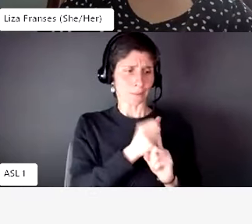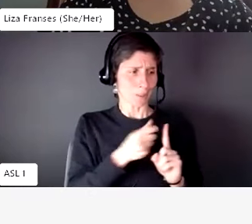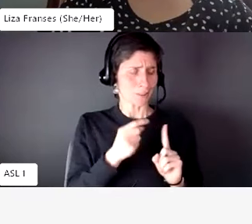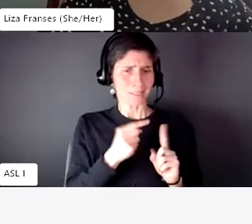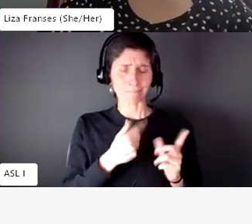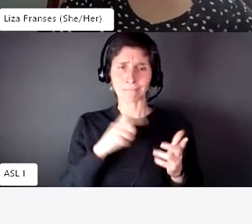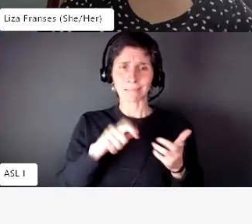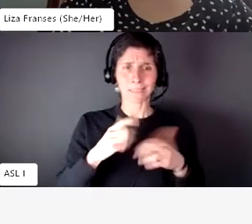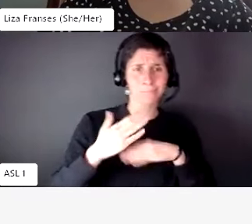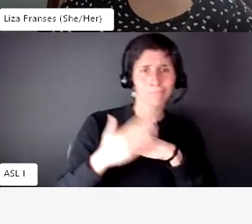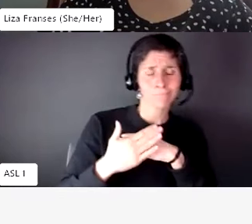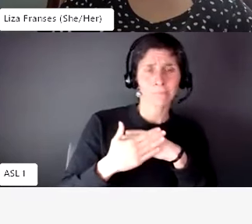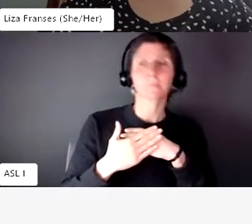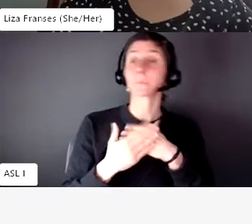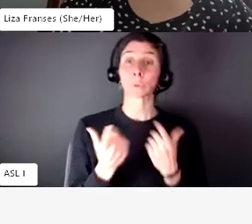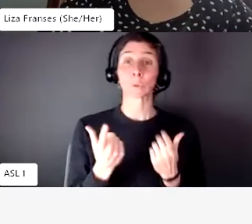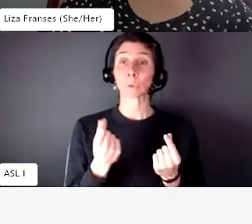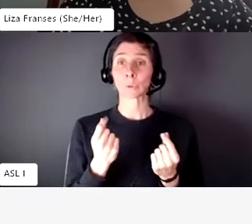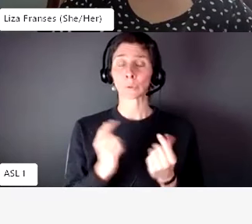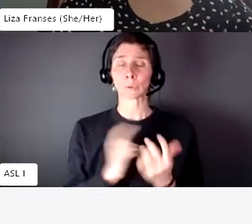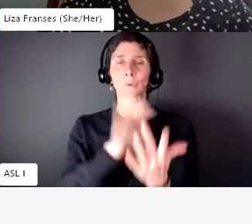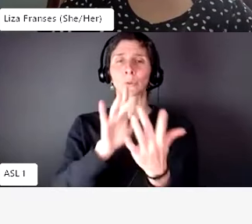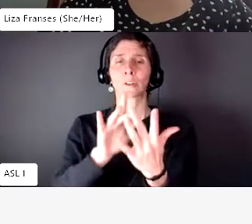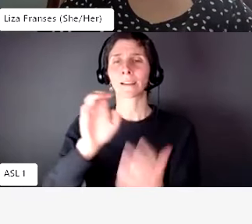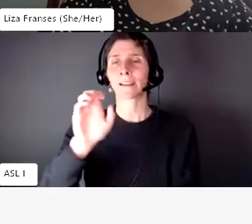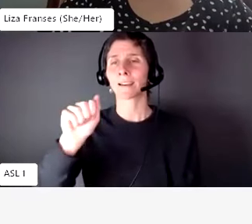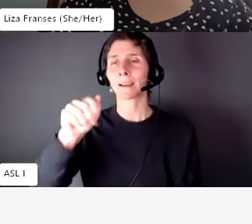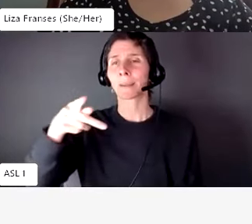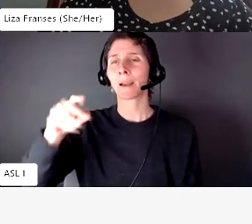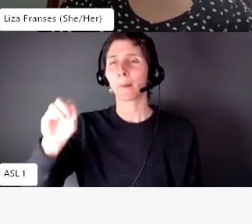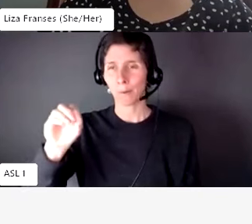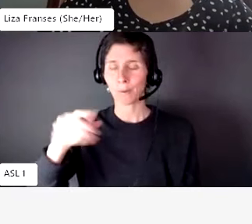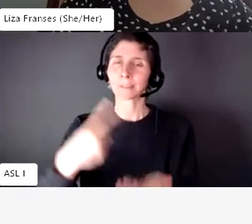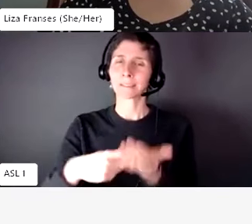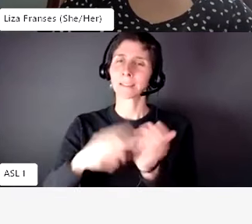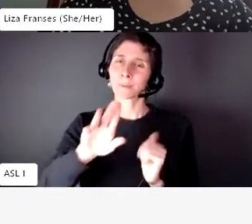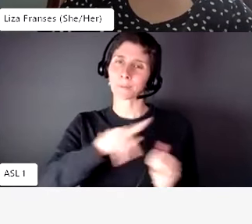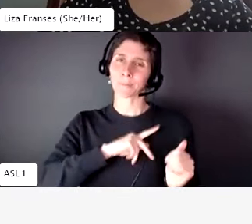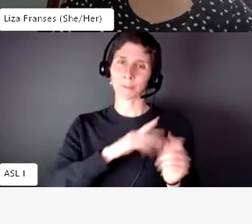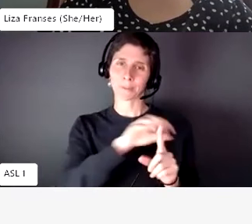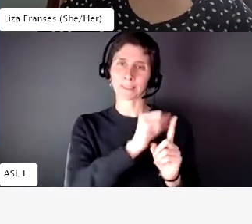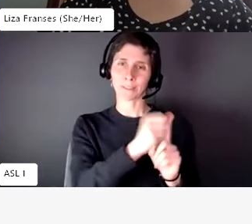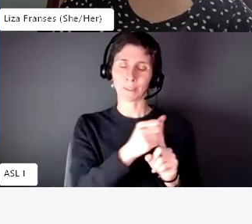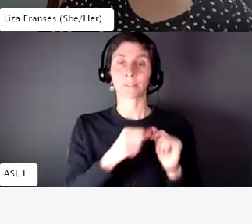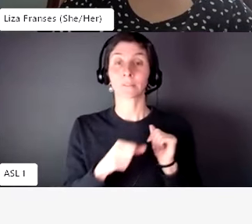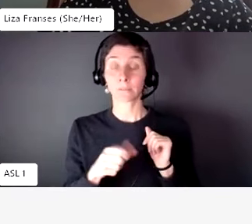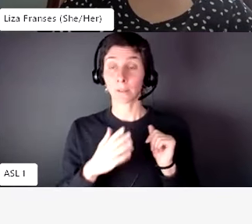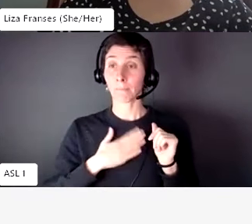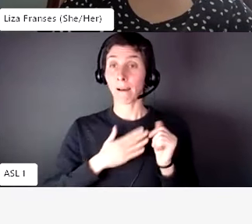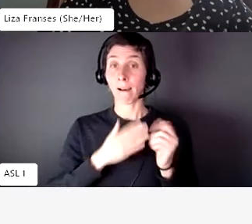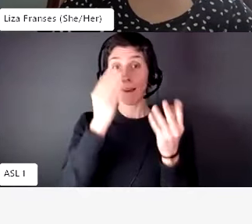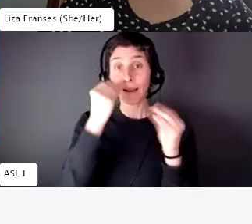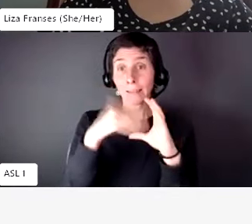reach out to EAPO, and we will be pleased to assist you. My contact information will be available at the end